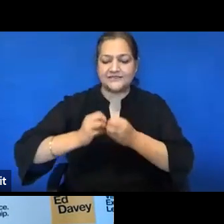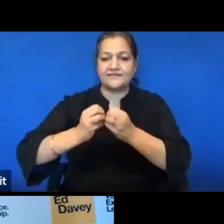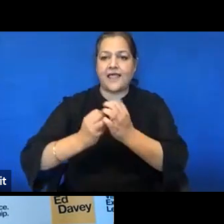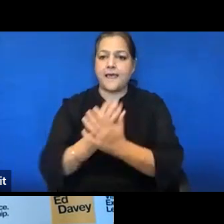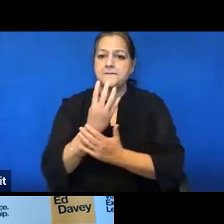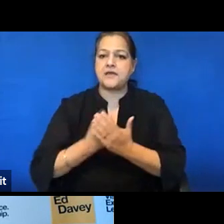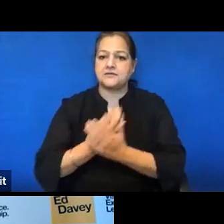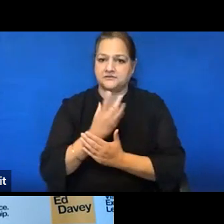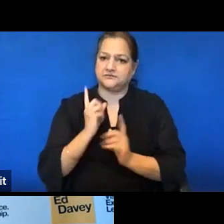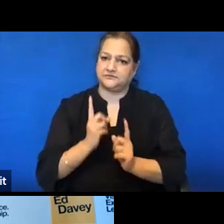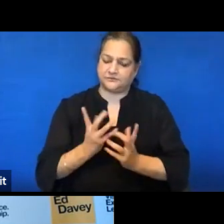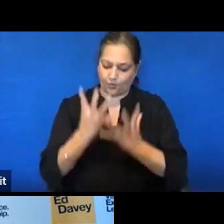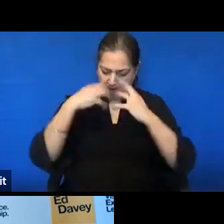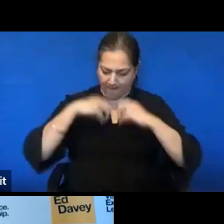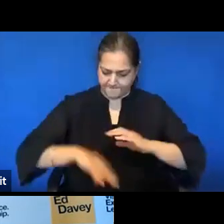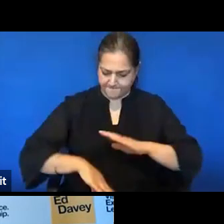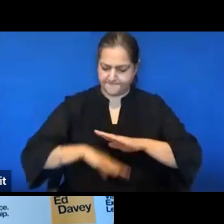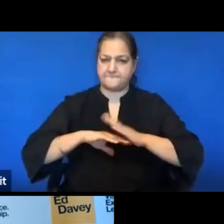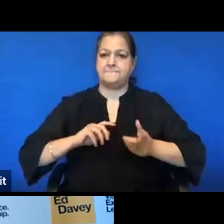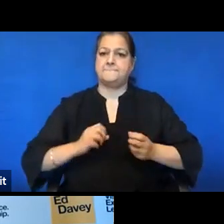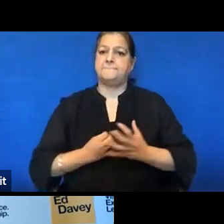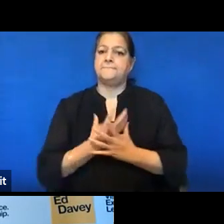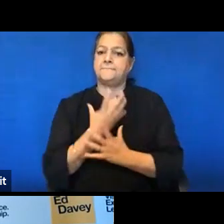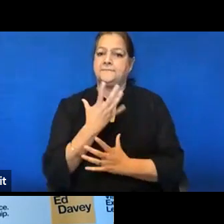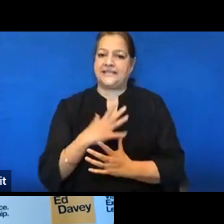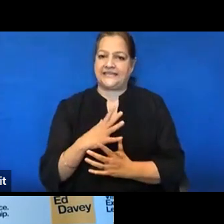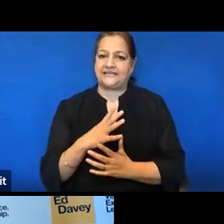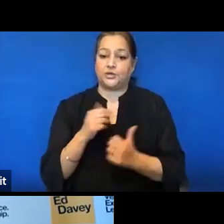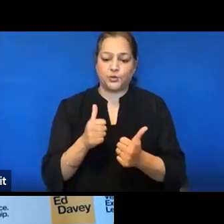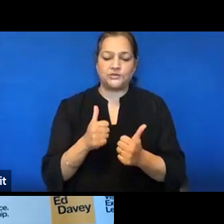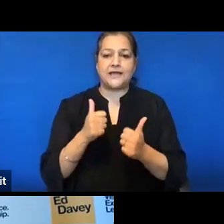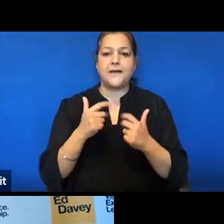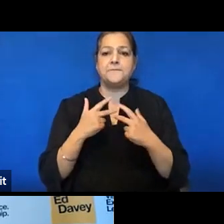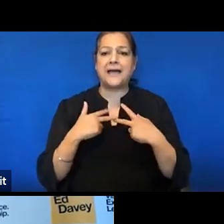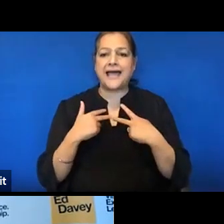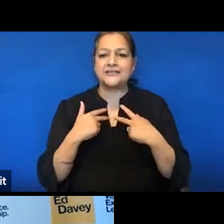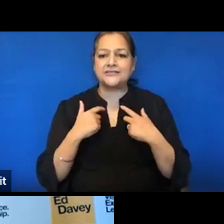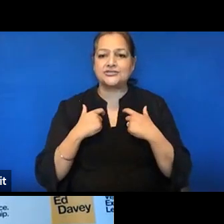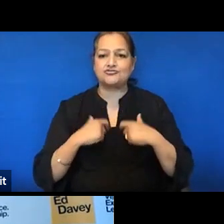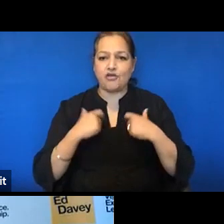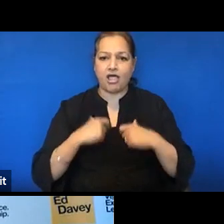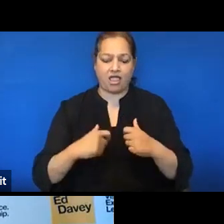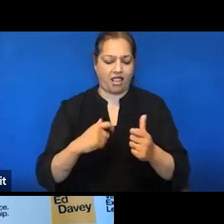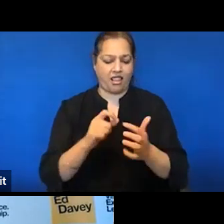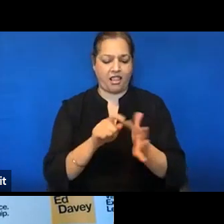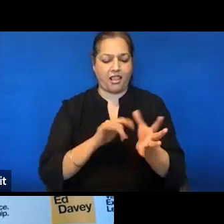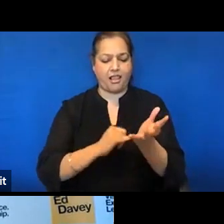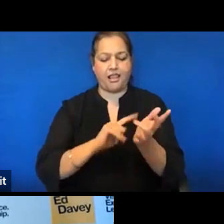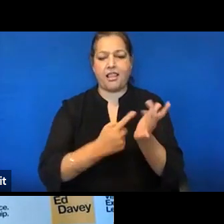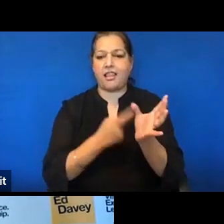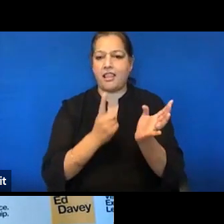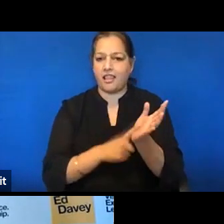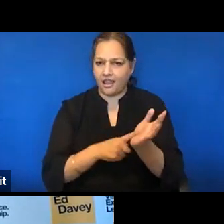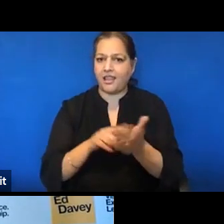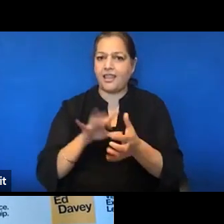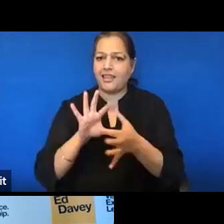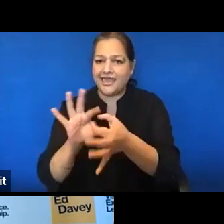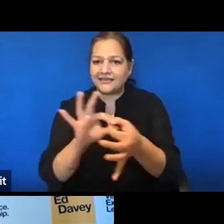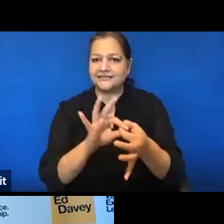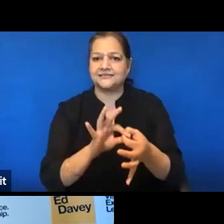And by having strong pastoral links, some of the best moments of my teaching career was